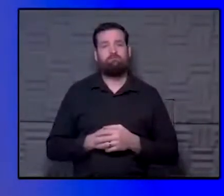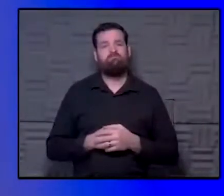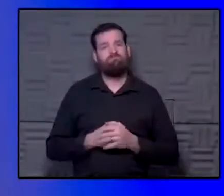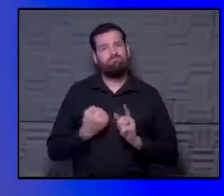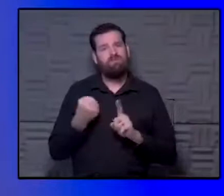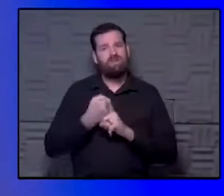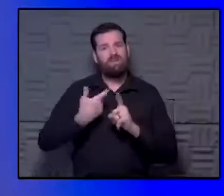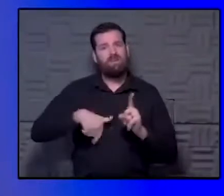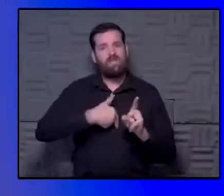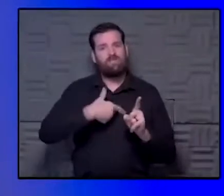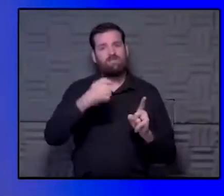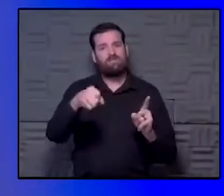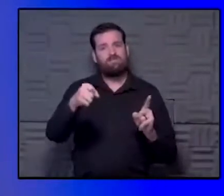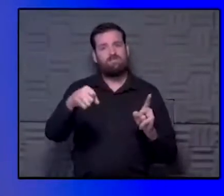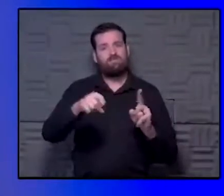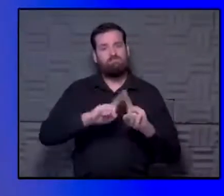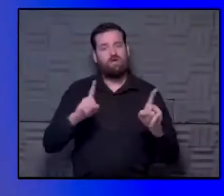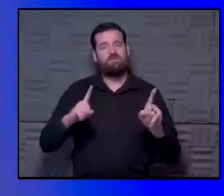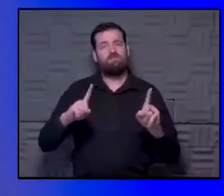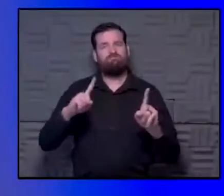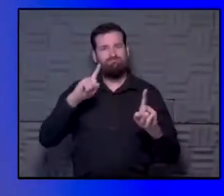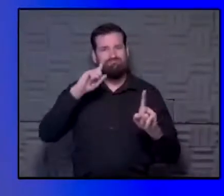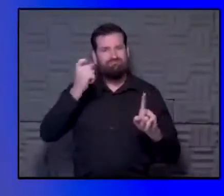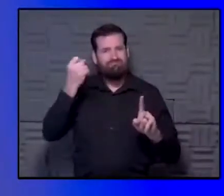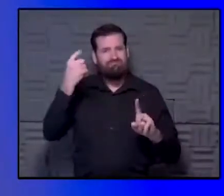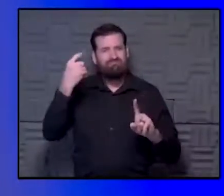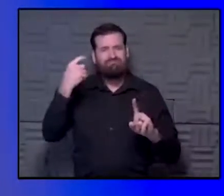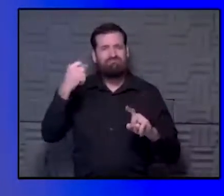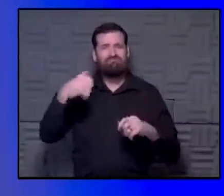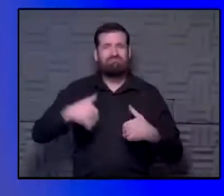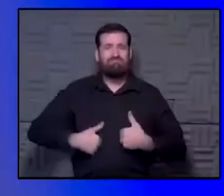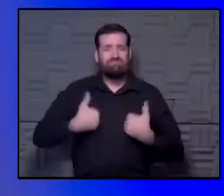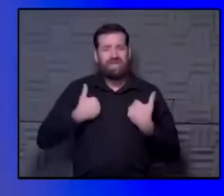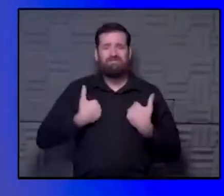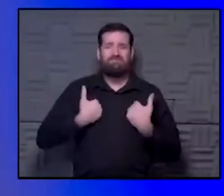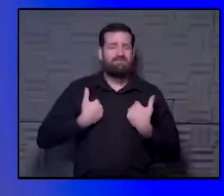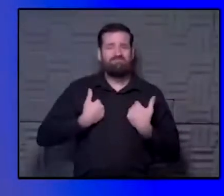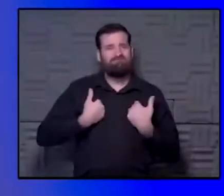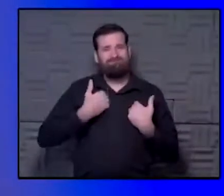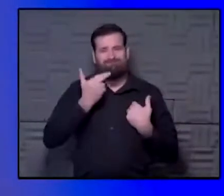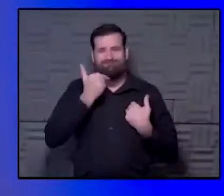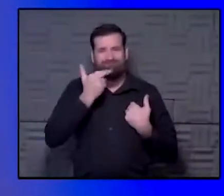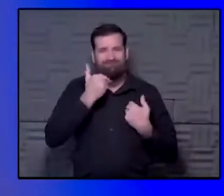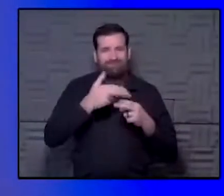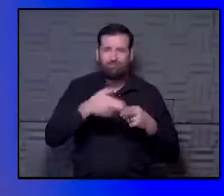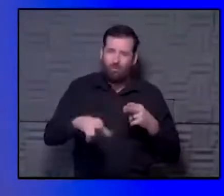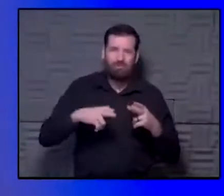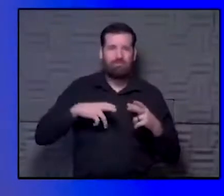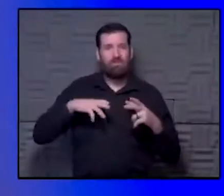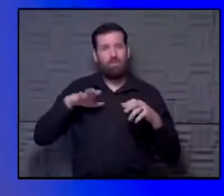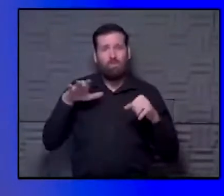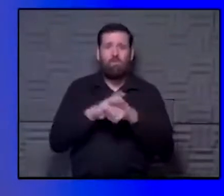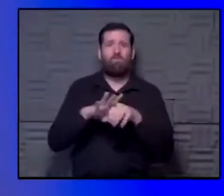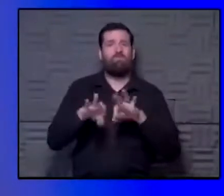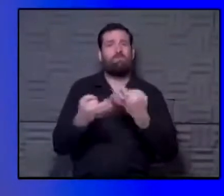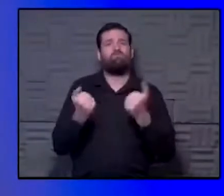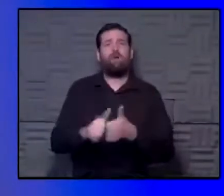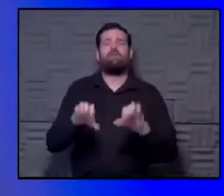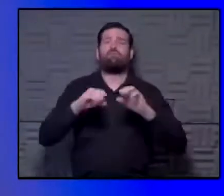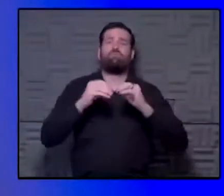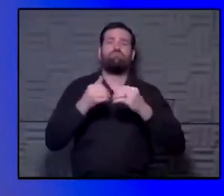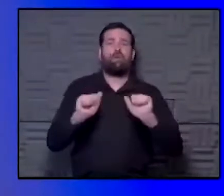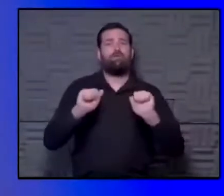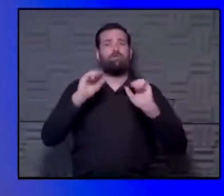affected us, but we've realized that life is too short, and our whole family is trying to spread the word of